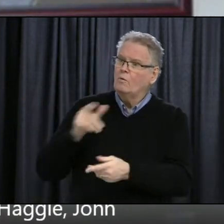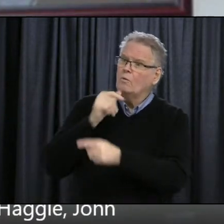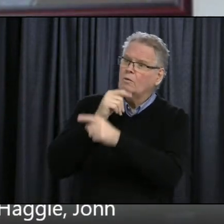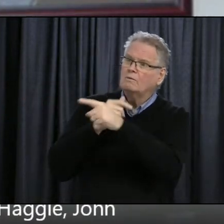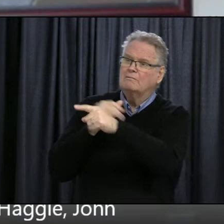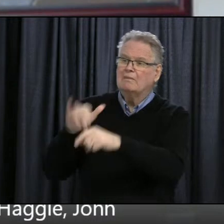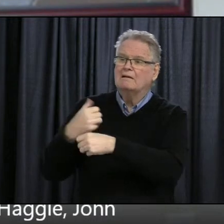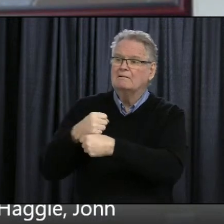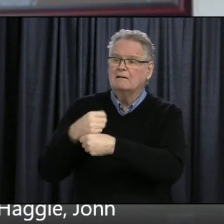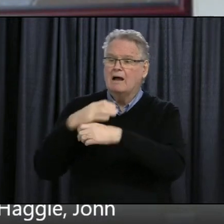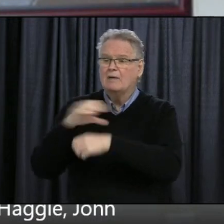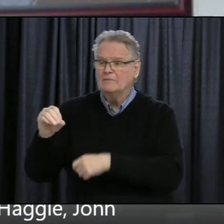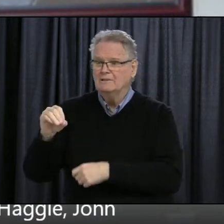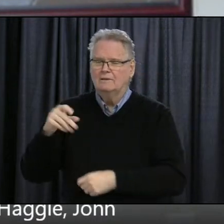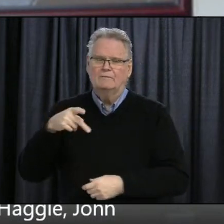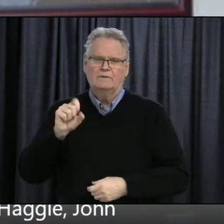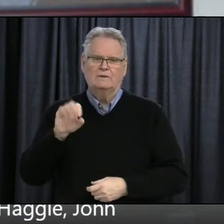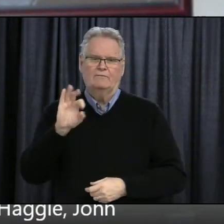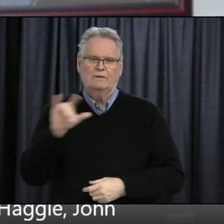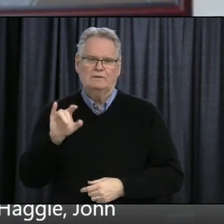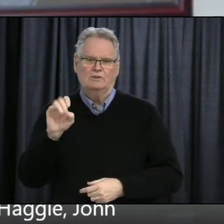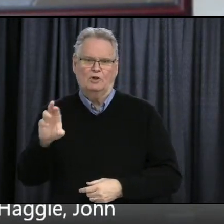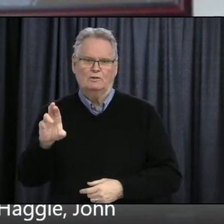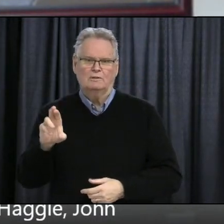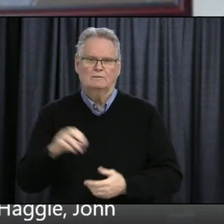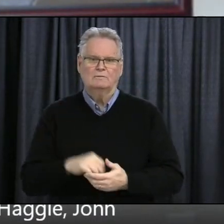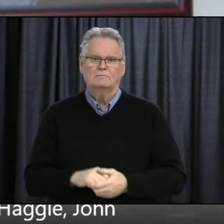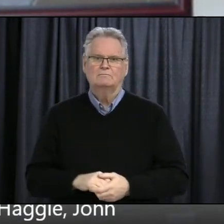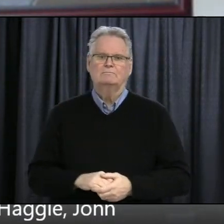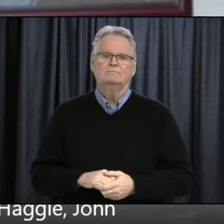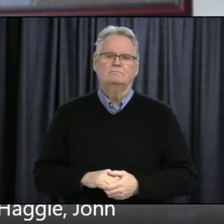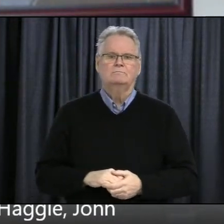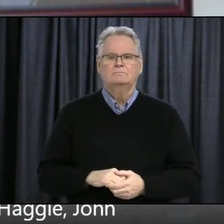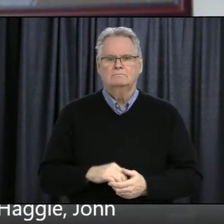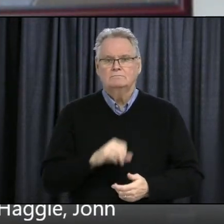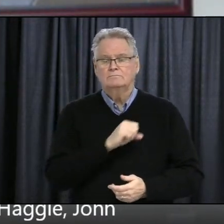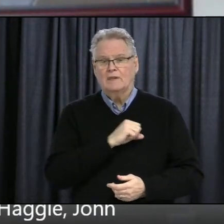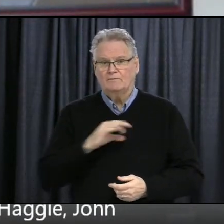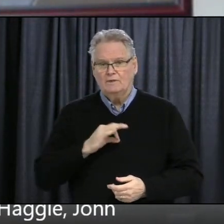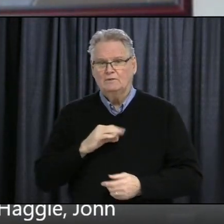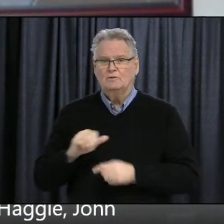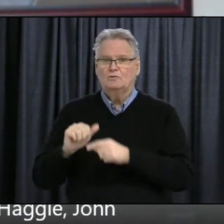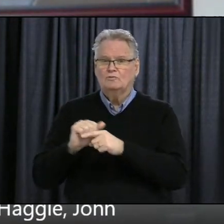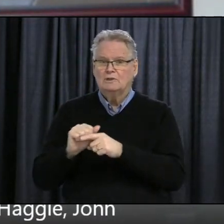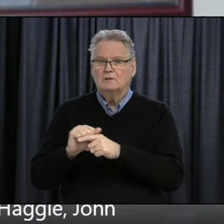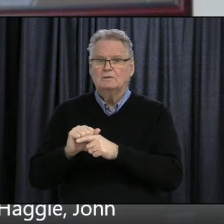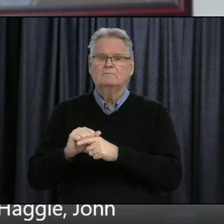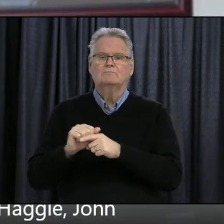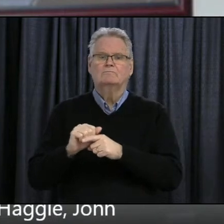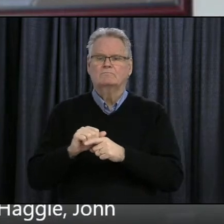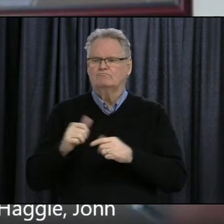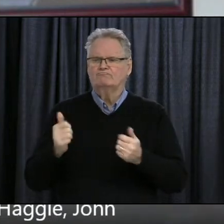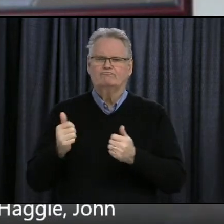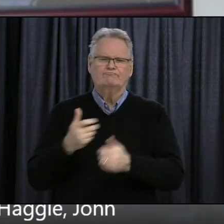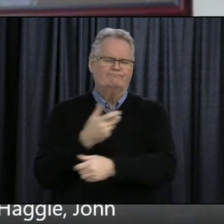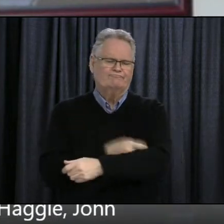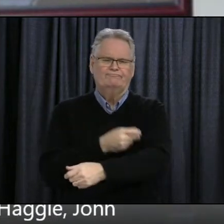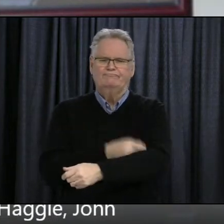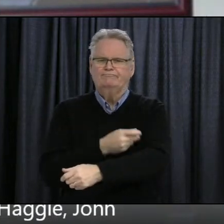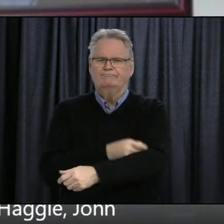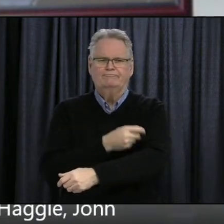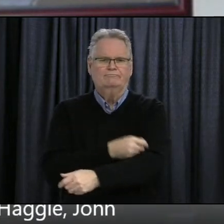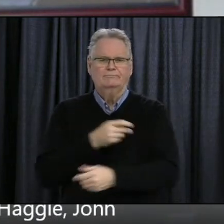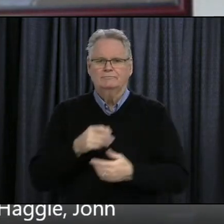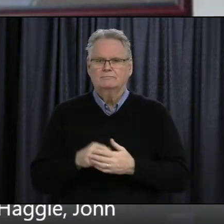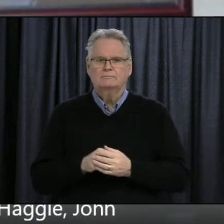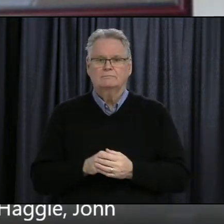have public health staff to give them, we have a whole series of planned options to engage other practitioners whose scope of practice